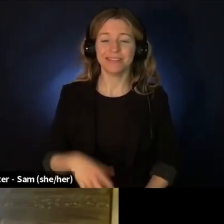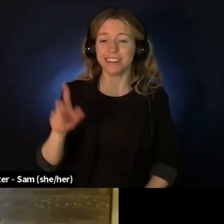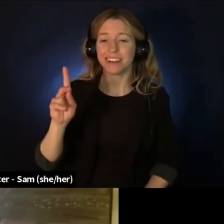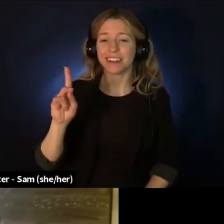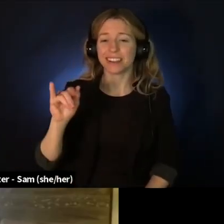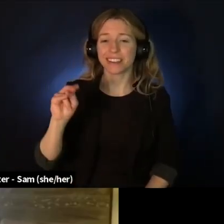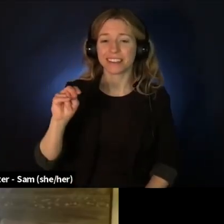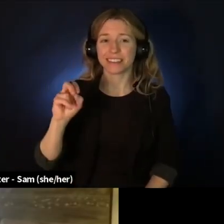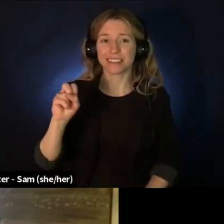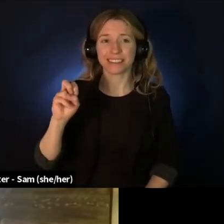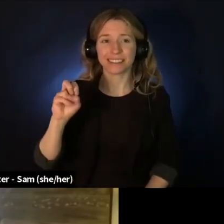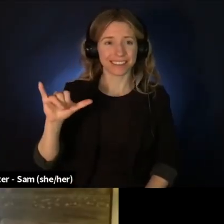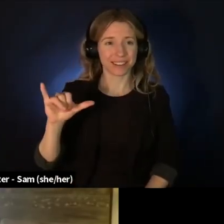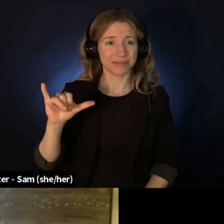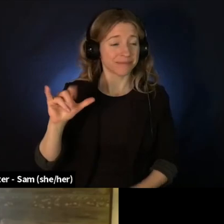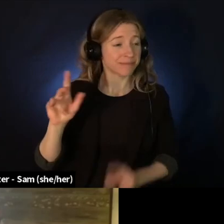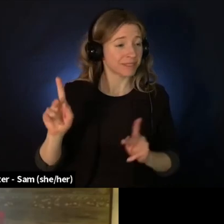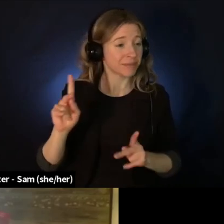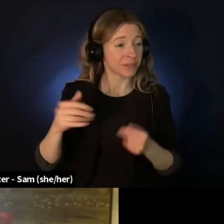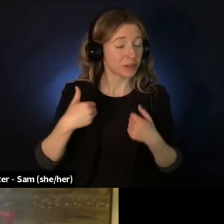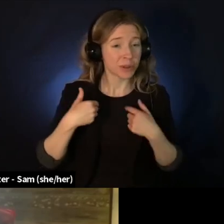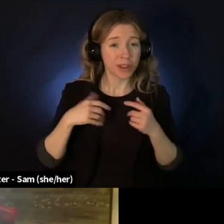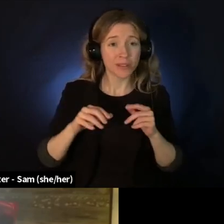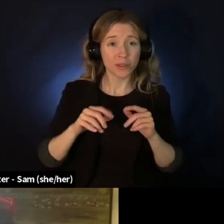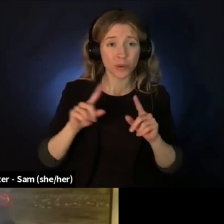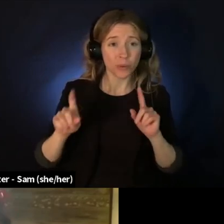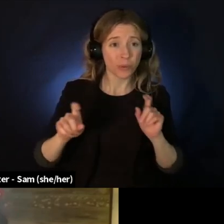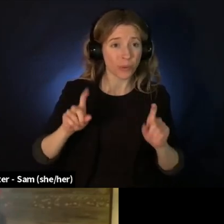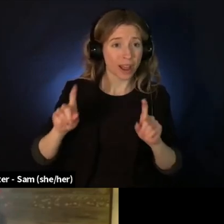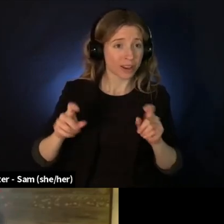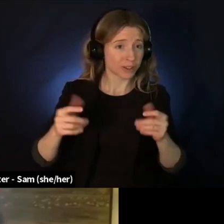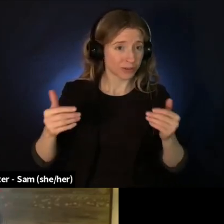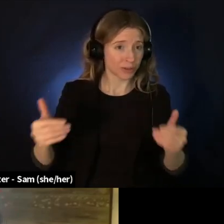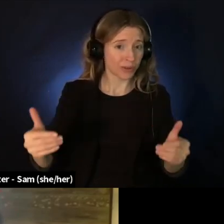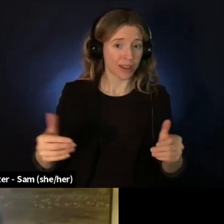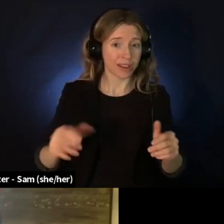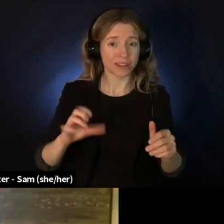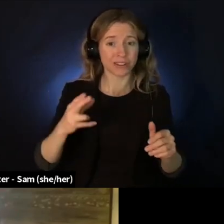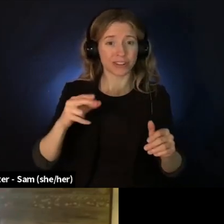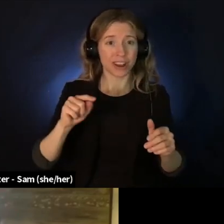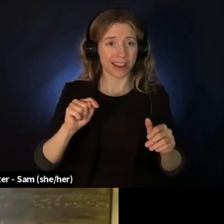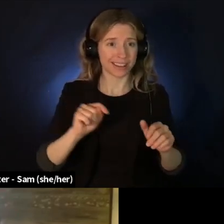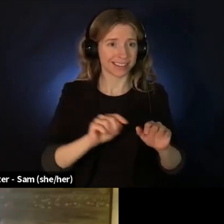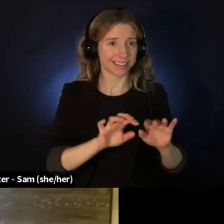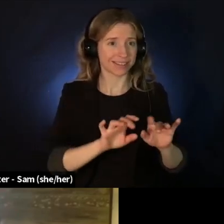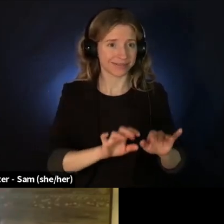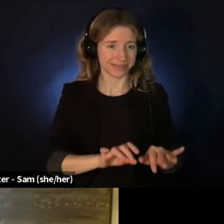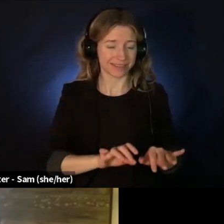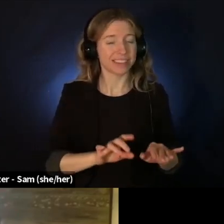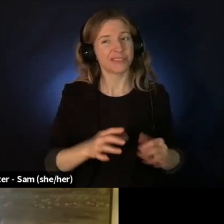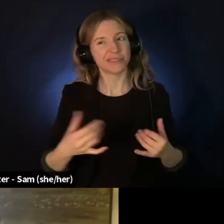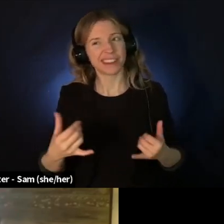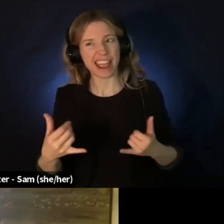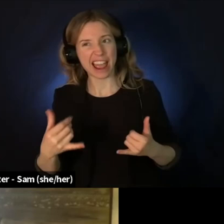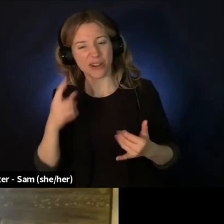I think, folks, if you have questions, please feel free to put them in the chat, but I do recognize we are getting over time. I just want to